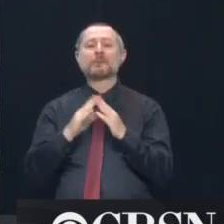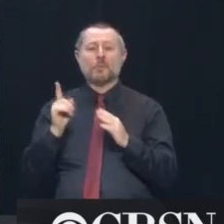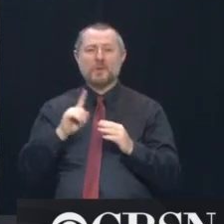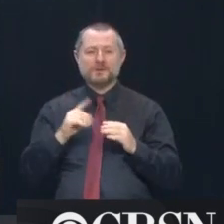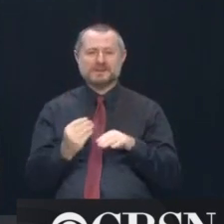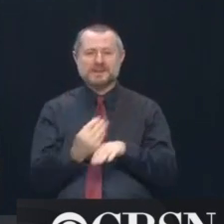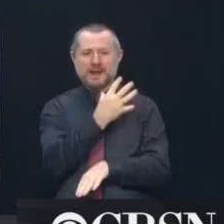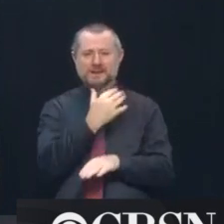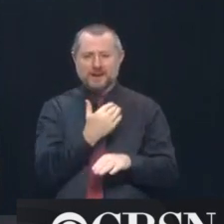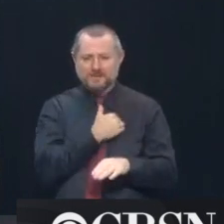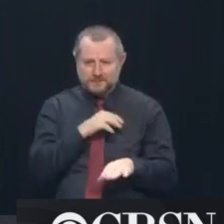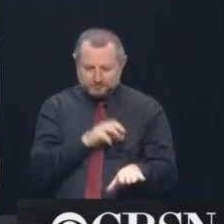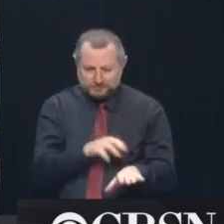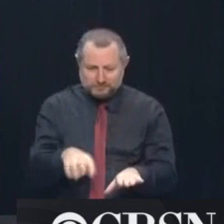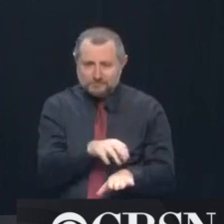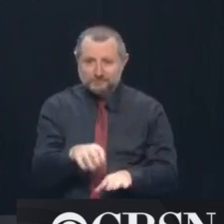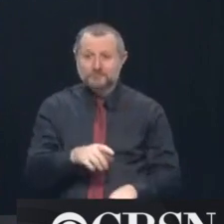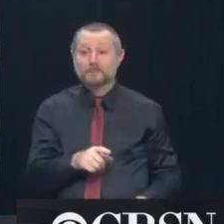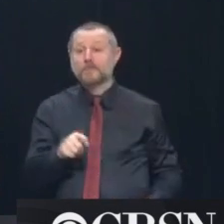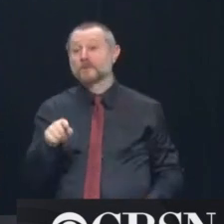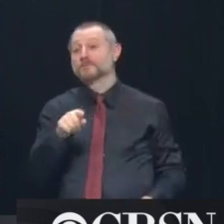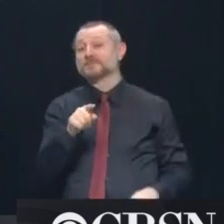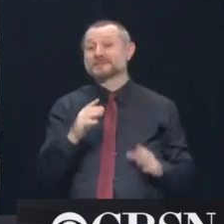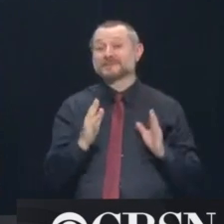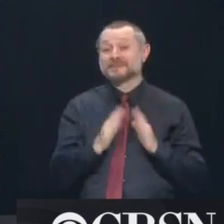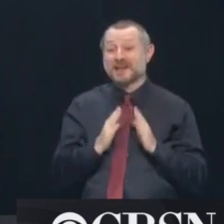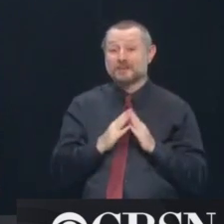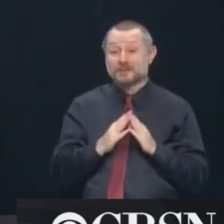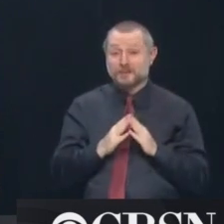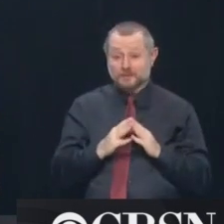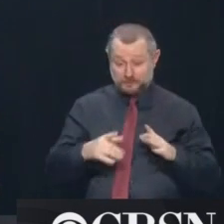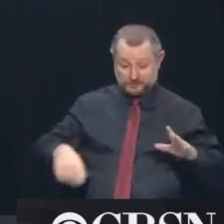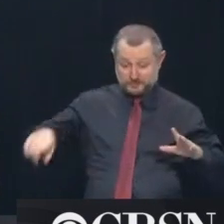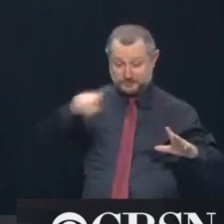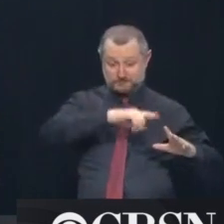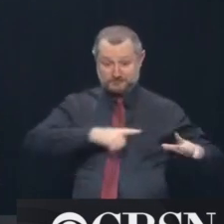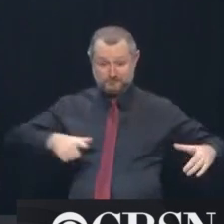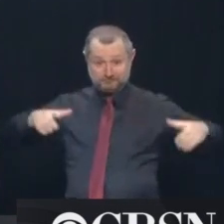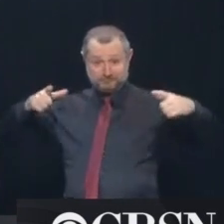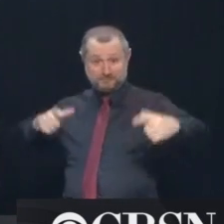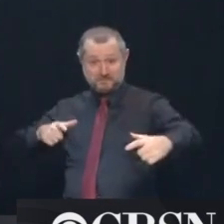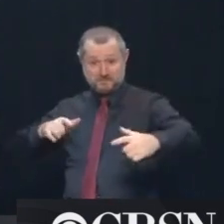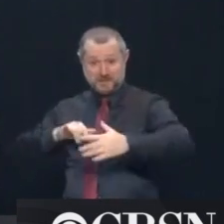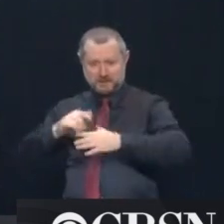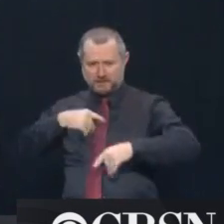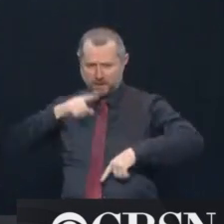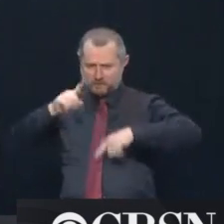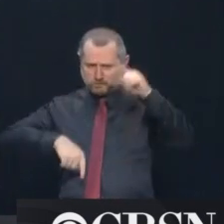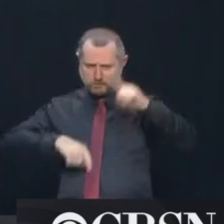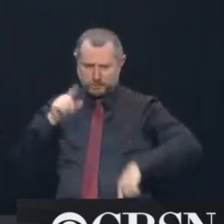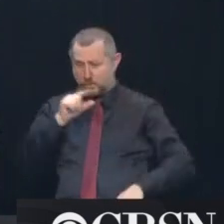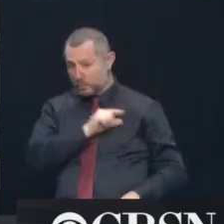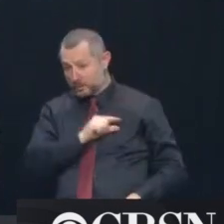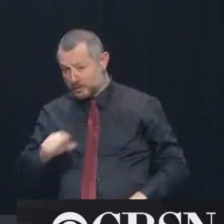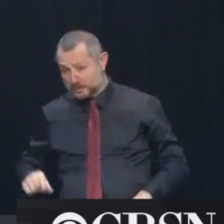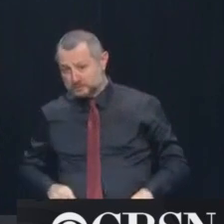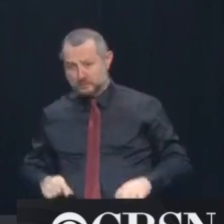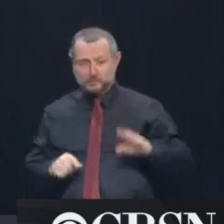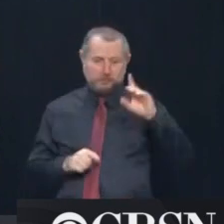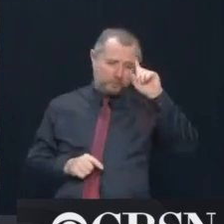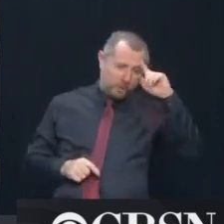You look at the city, you have different infection rates all across the city. Queens, Nassau, Queens,